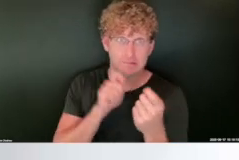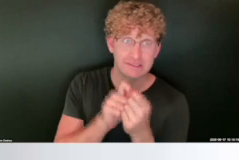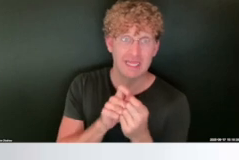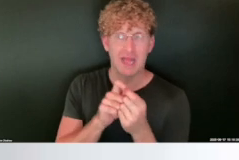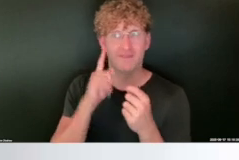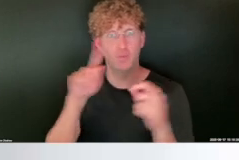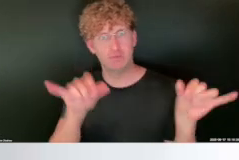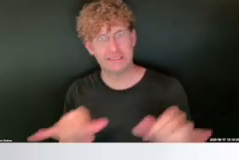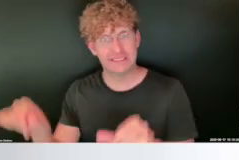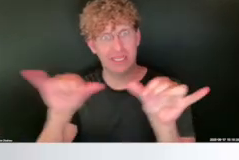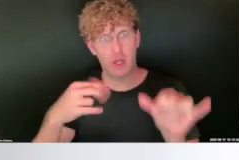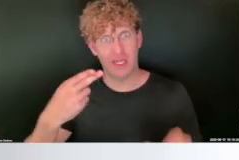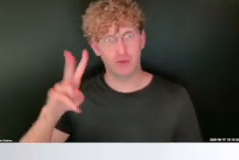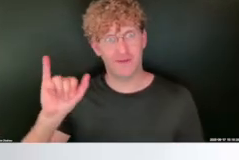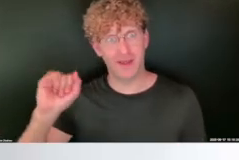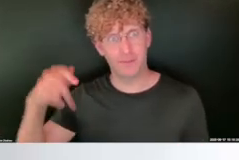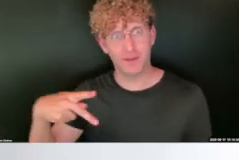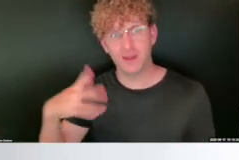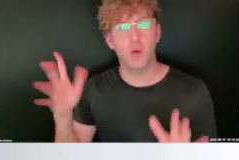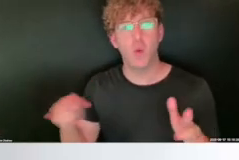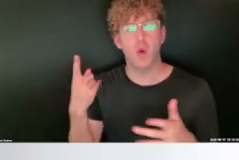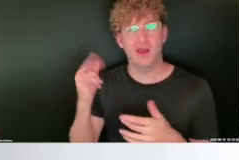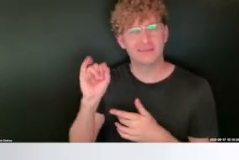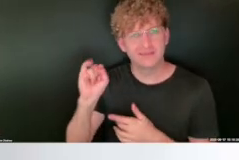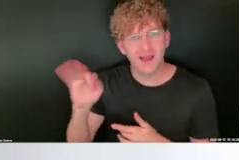to ISIF, or those decisions haven't been made. So